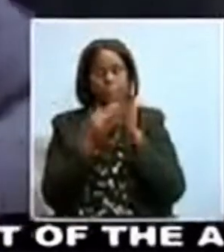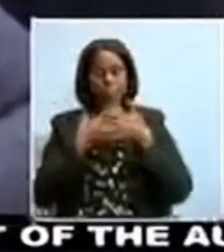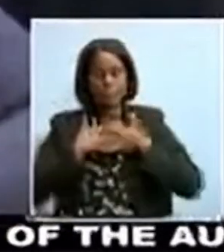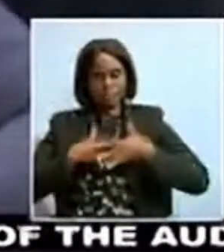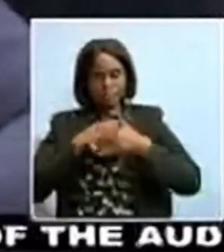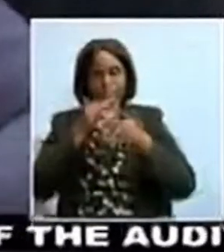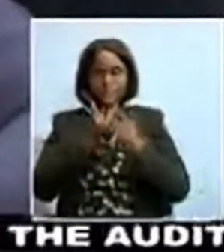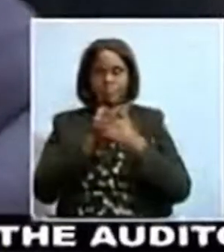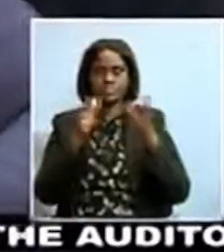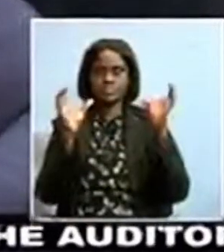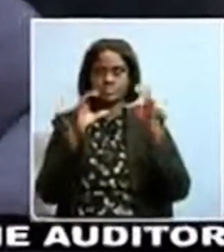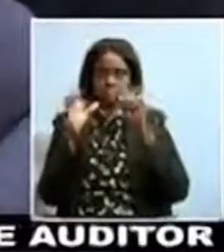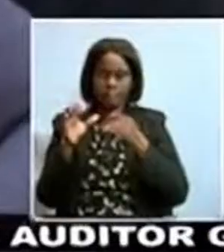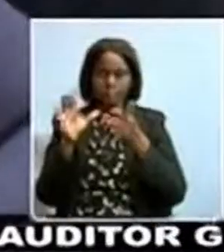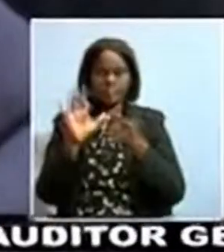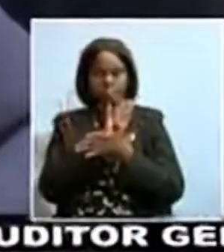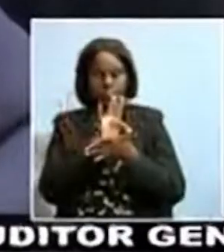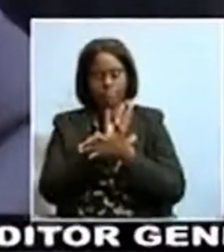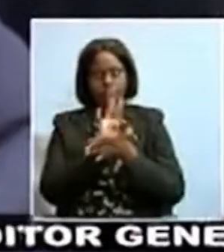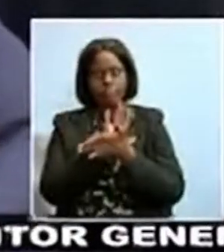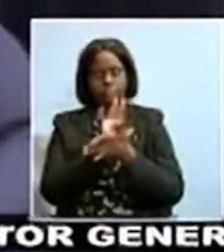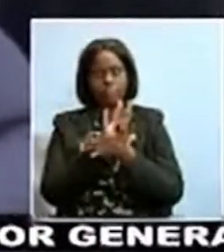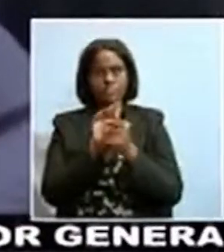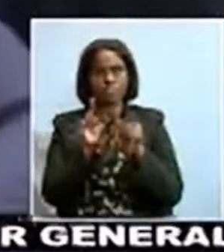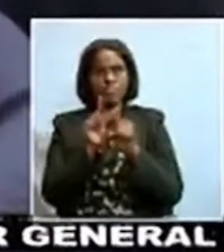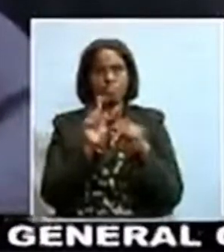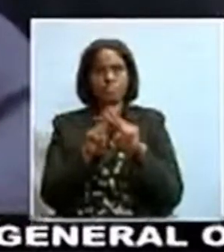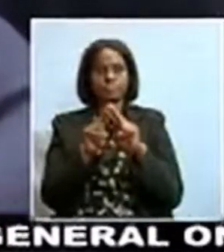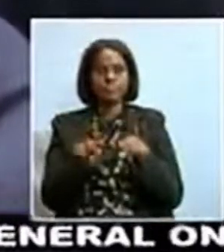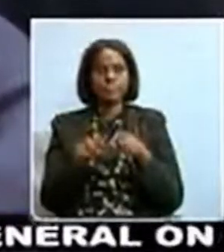All these are council documents, Chair.